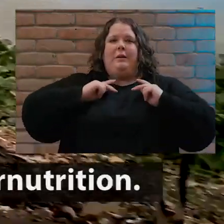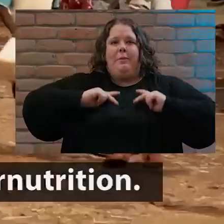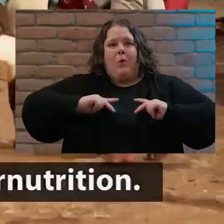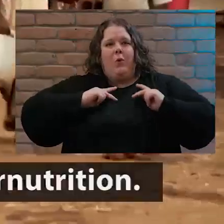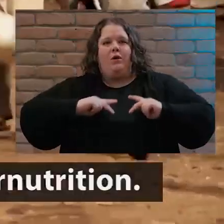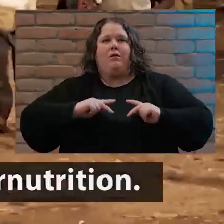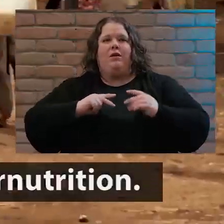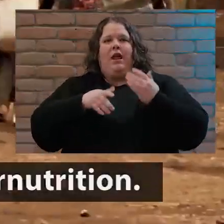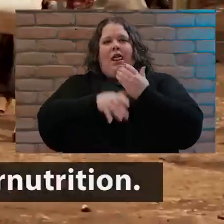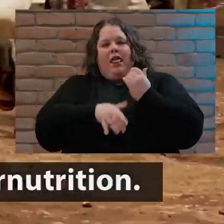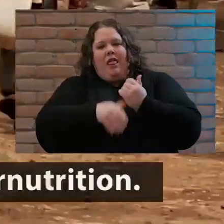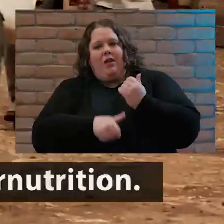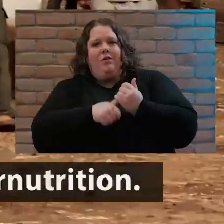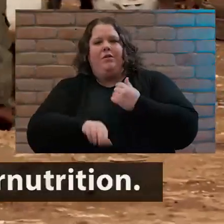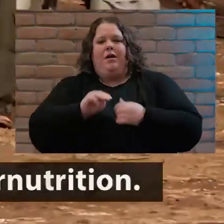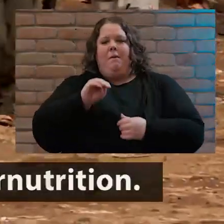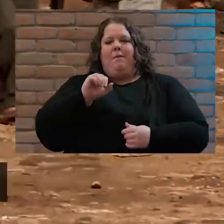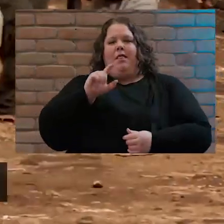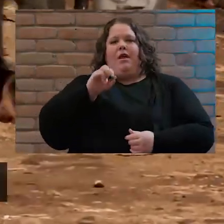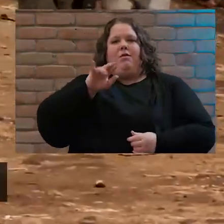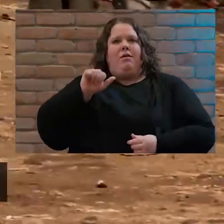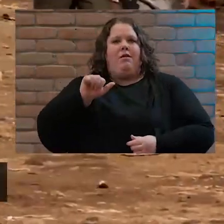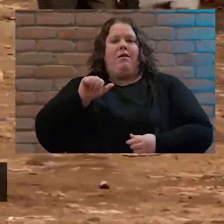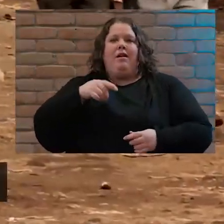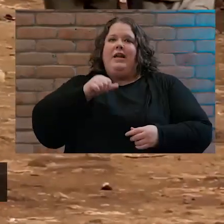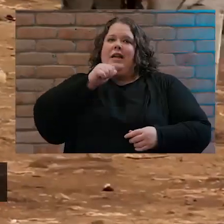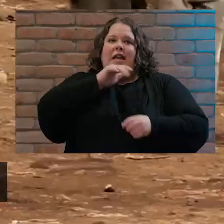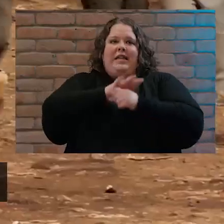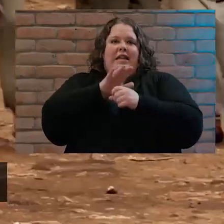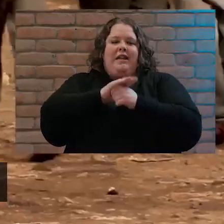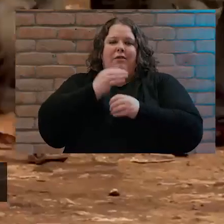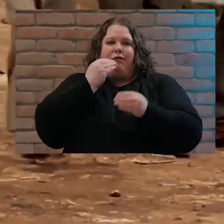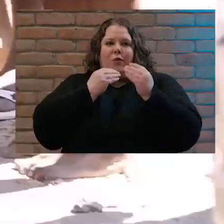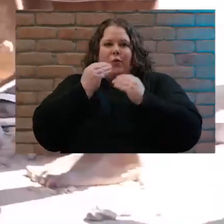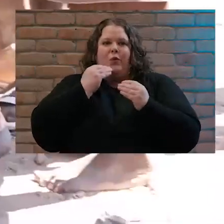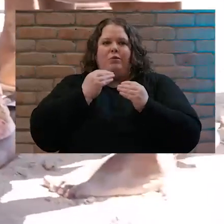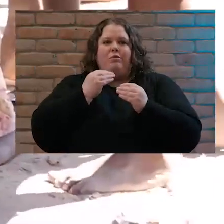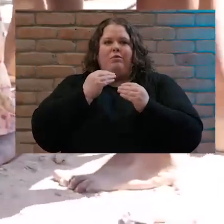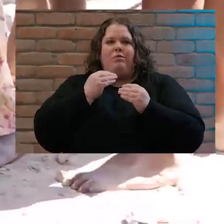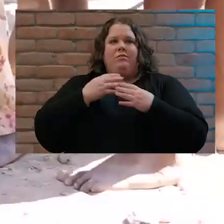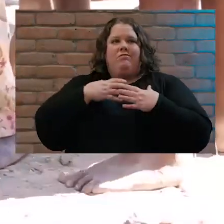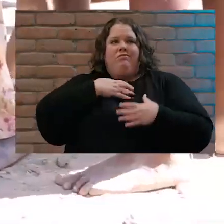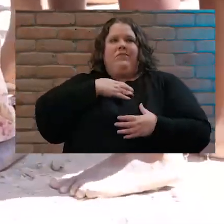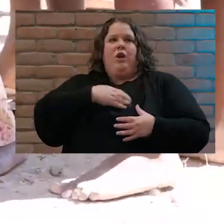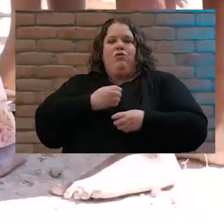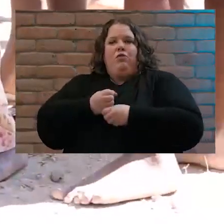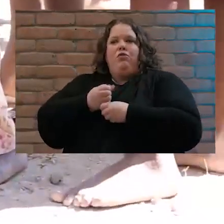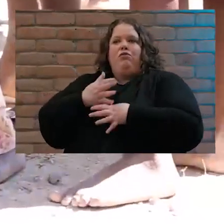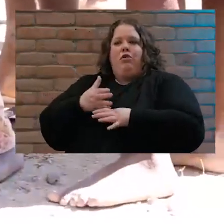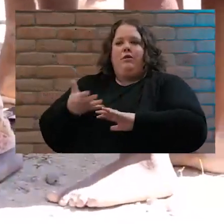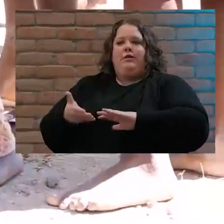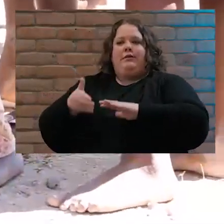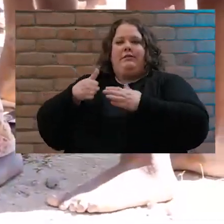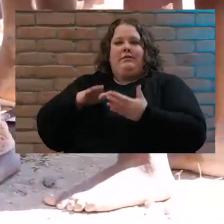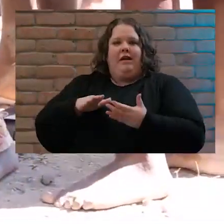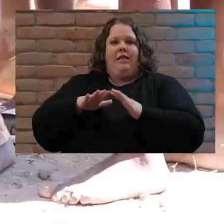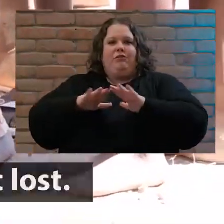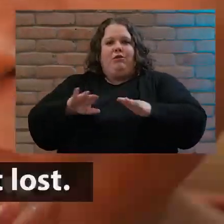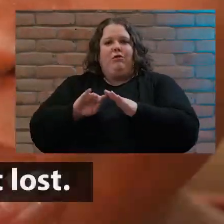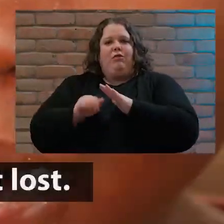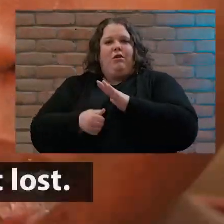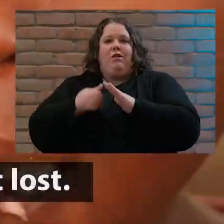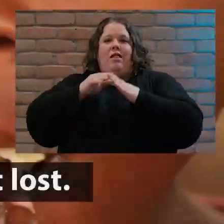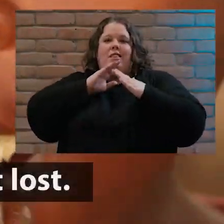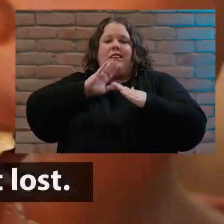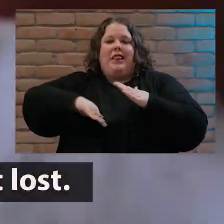malaria, and undernutrition. Hunger causes nearly half of deaths in children under 5 years old.